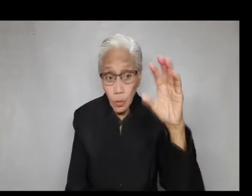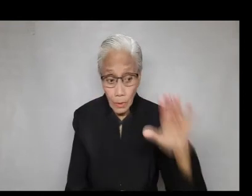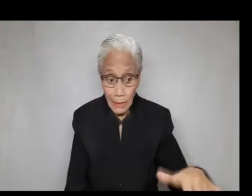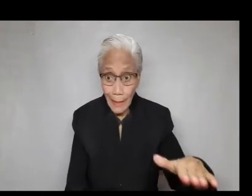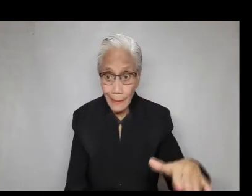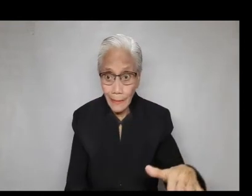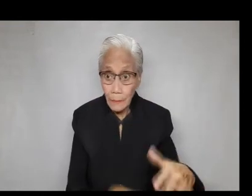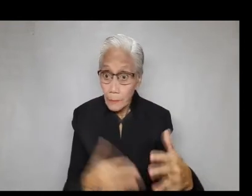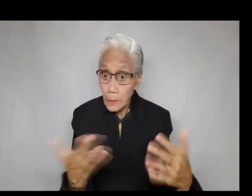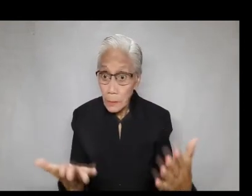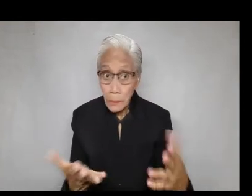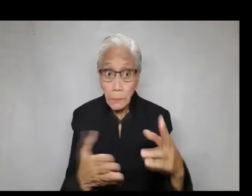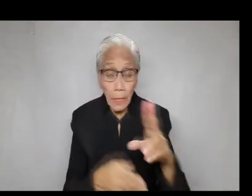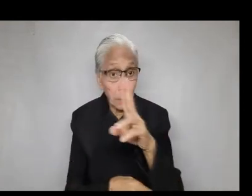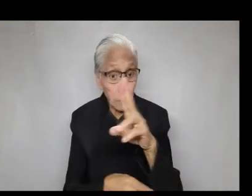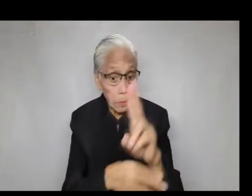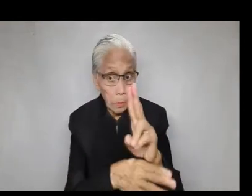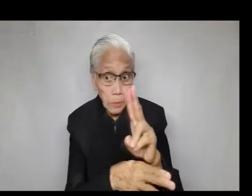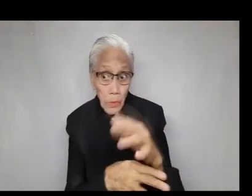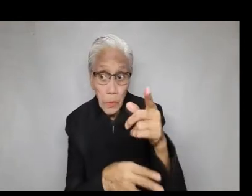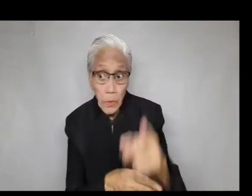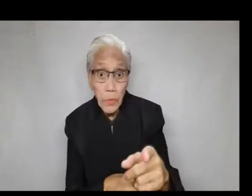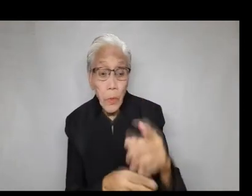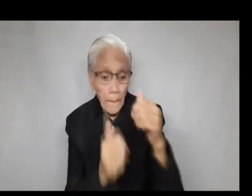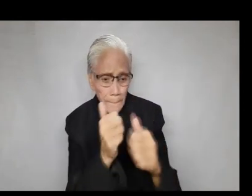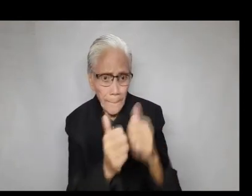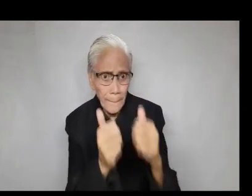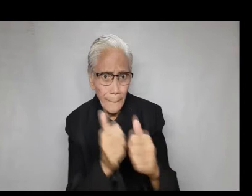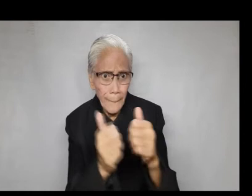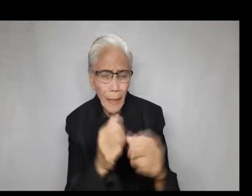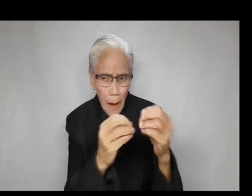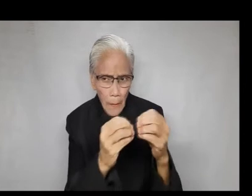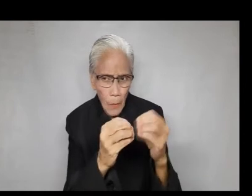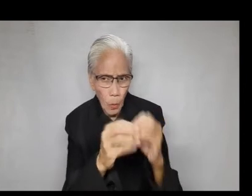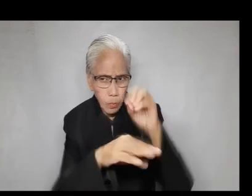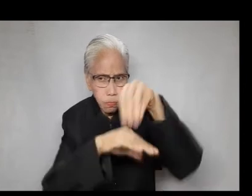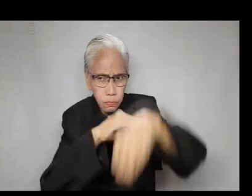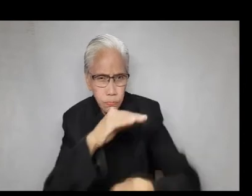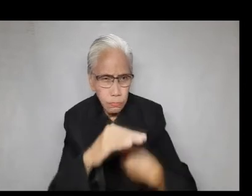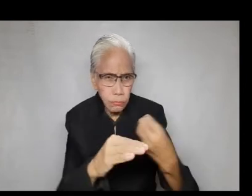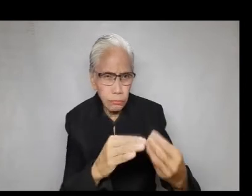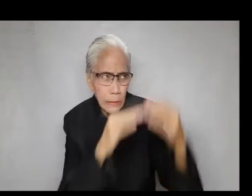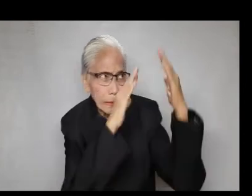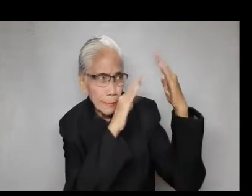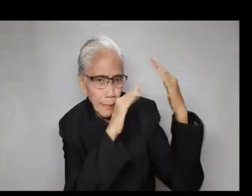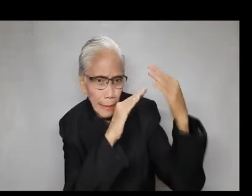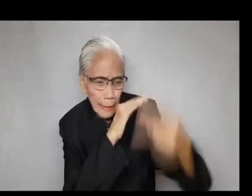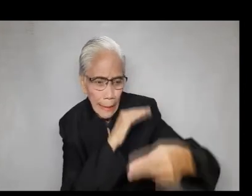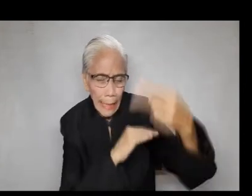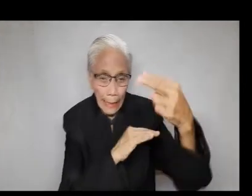Oh yes, you can be that person to your own child. You see, by usurious, we